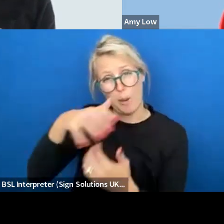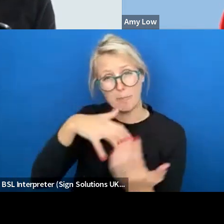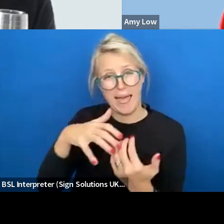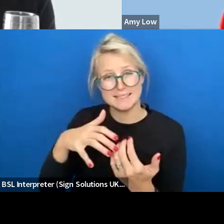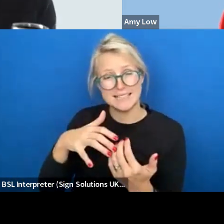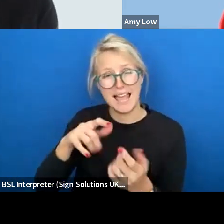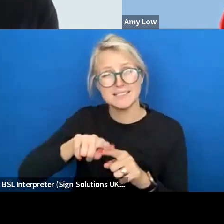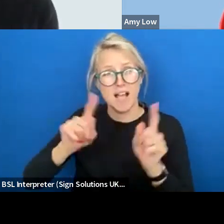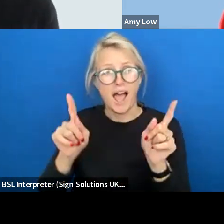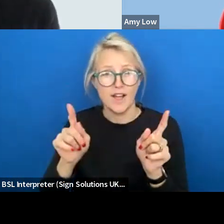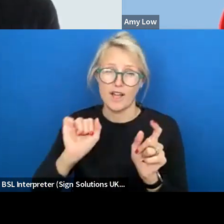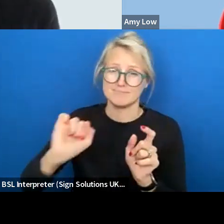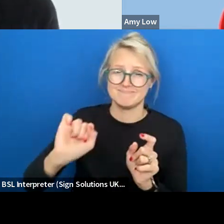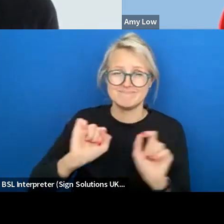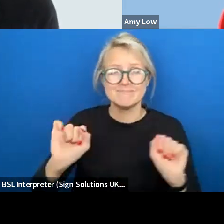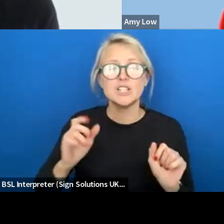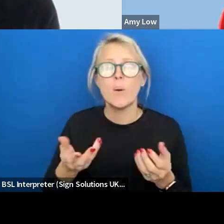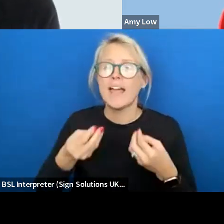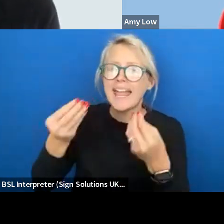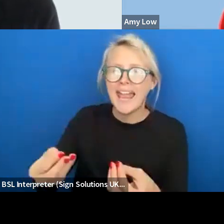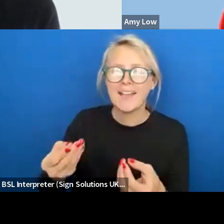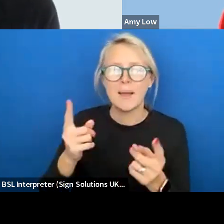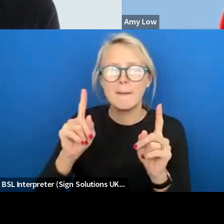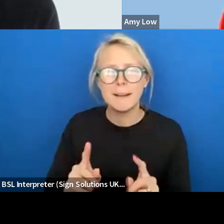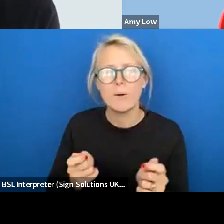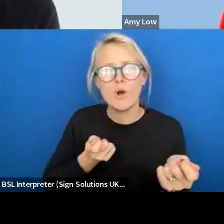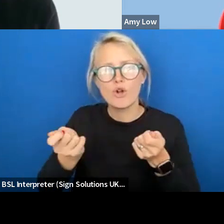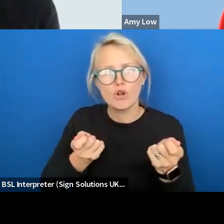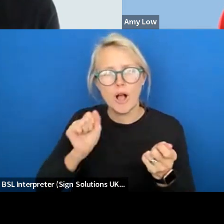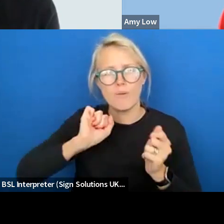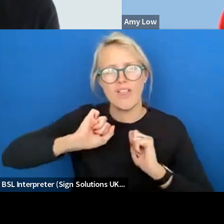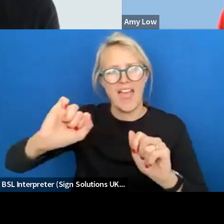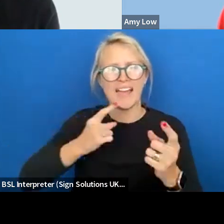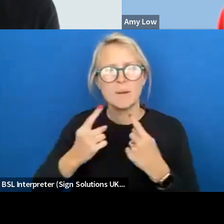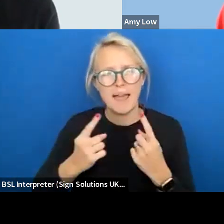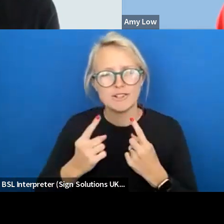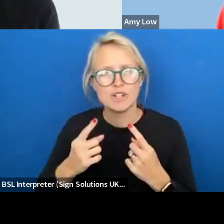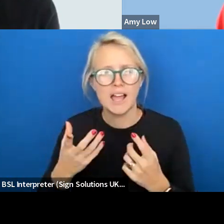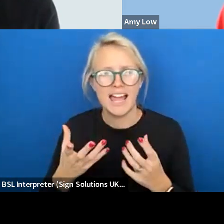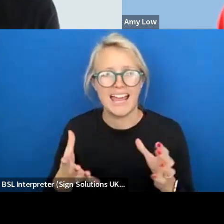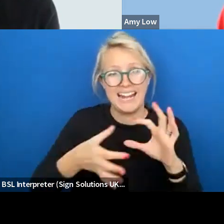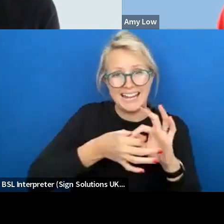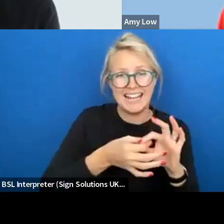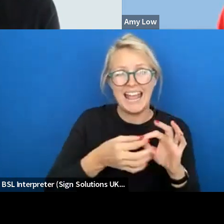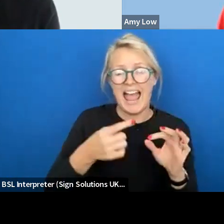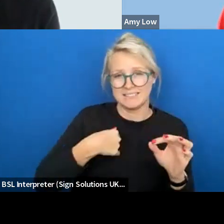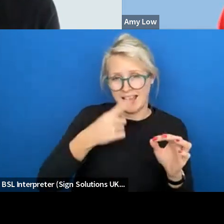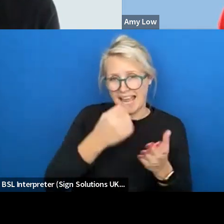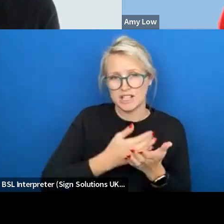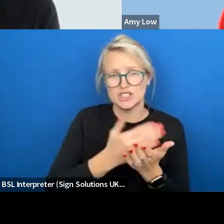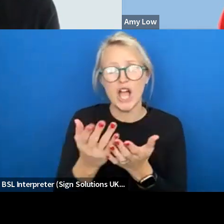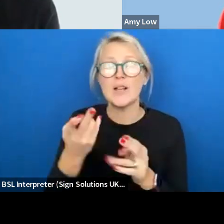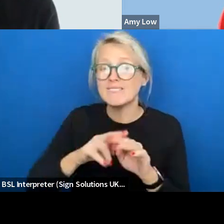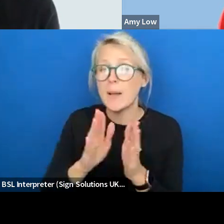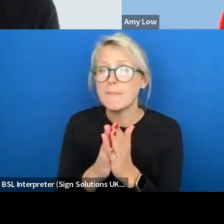nature. And so actually giving people control of their information around that and being able to share it. So if the